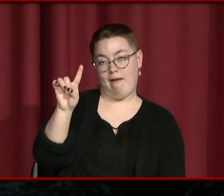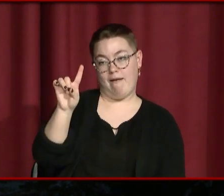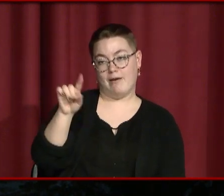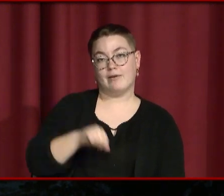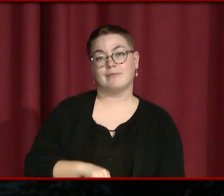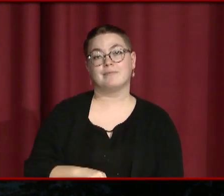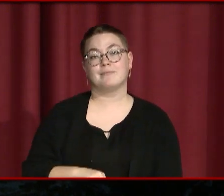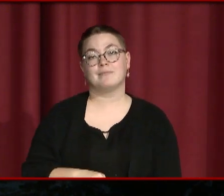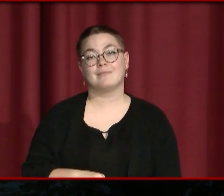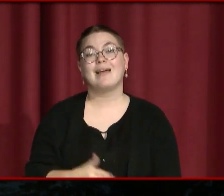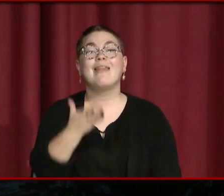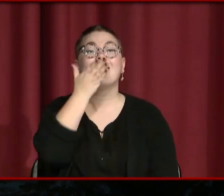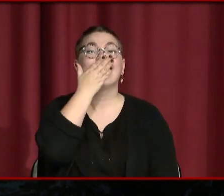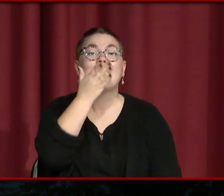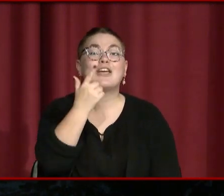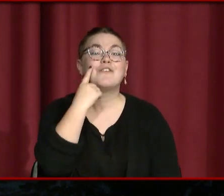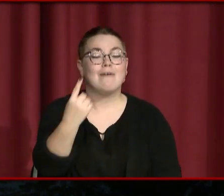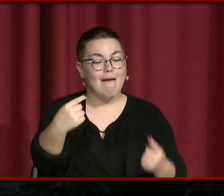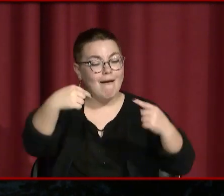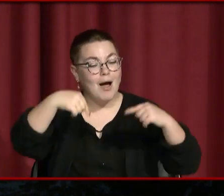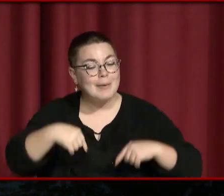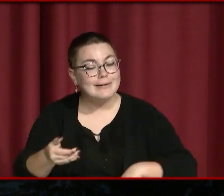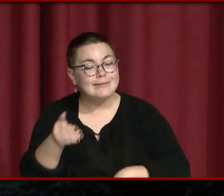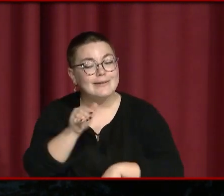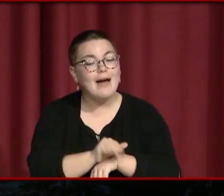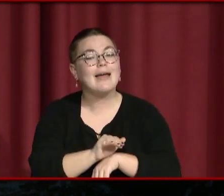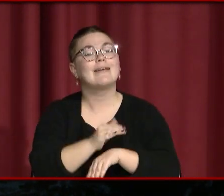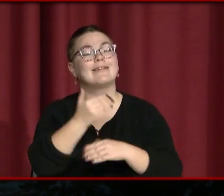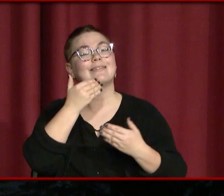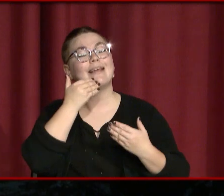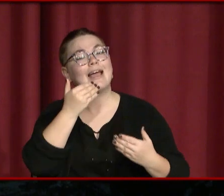937-228-4041. Thank you for joining us today. Jen,